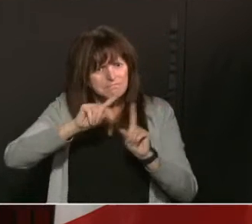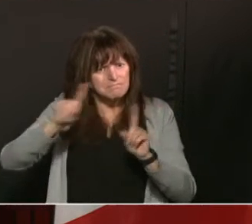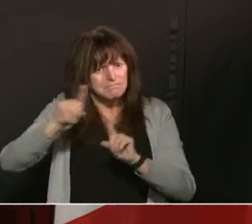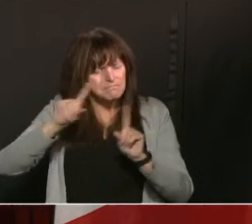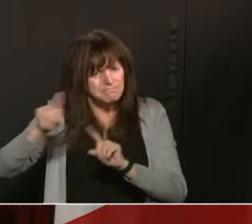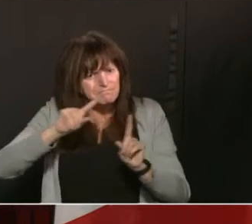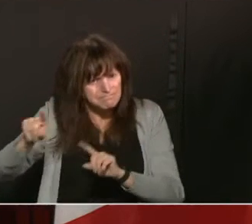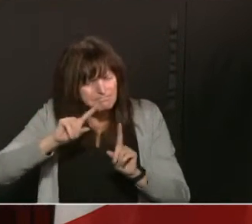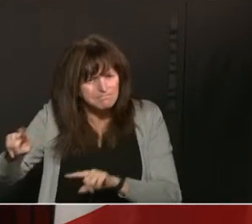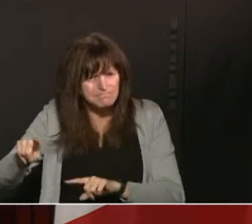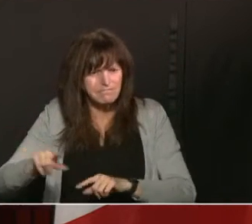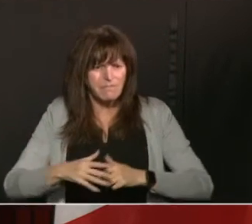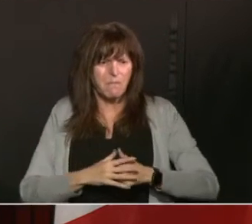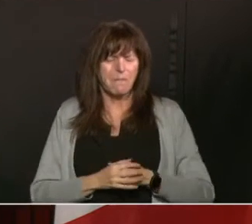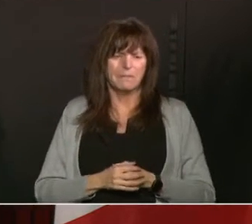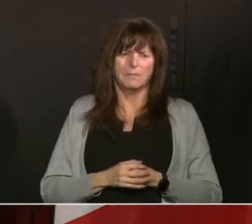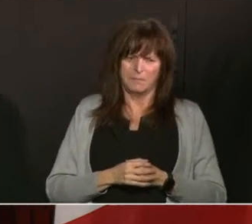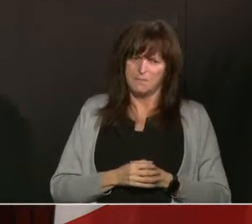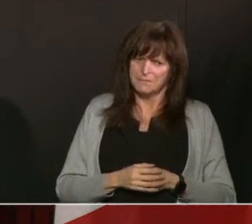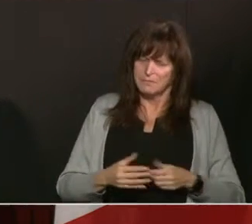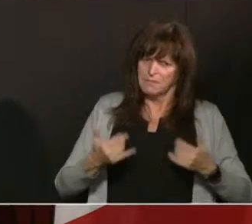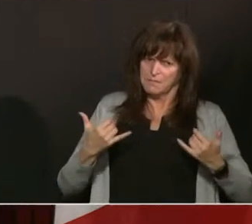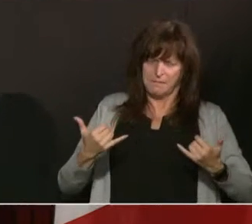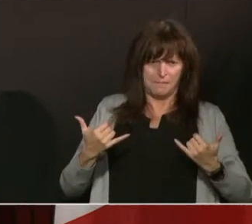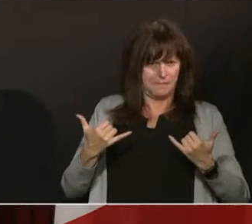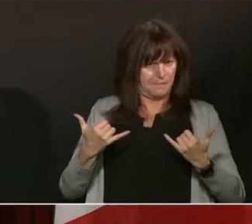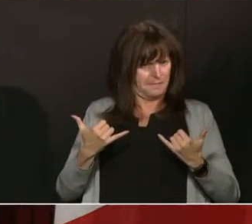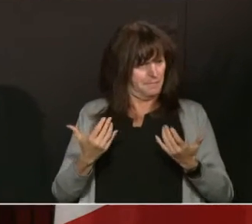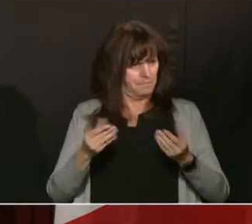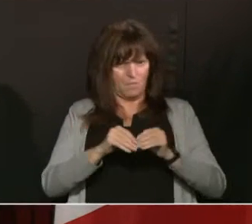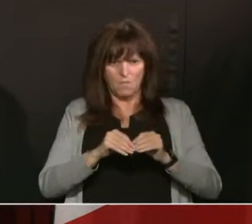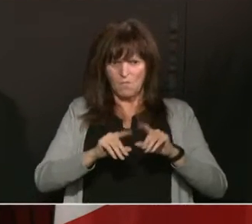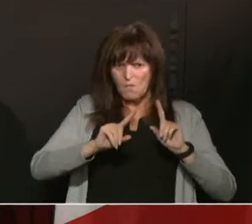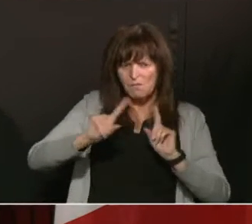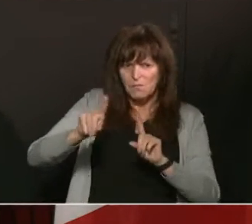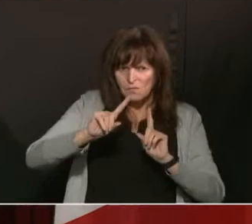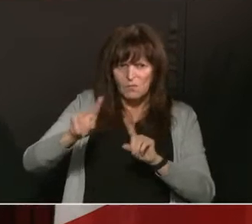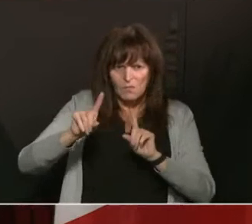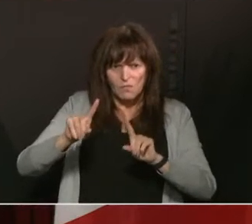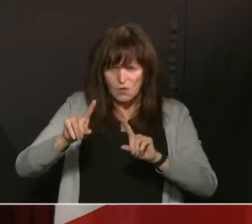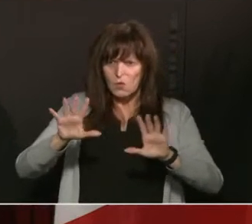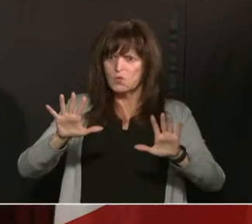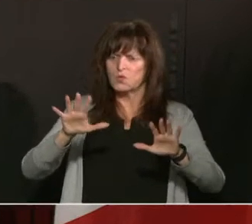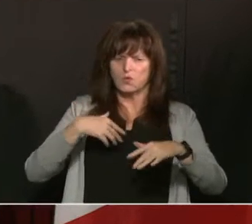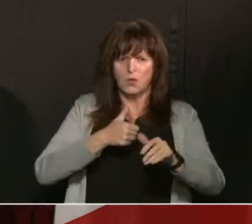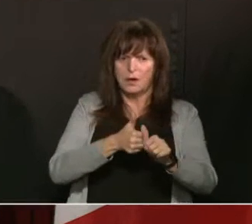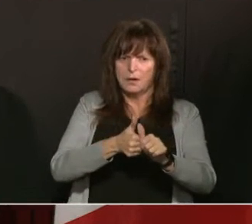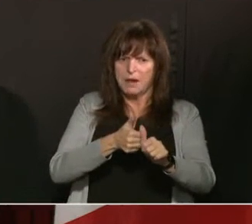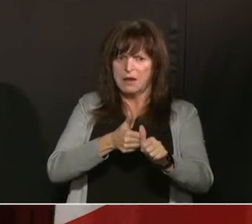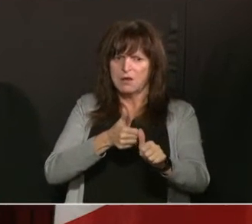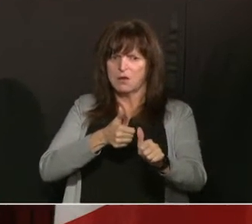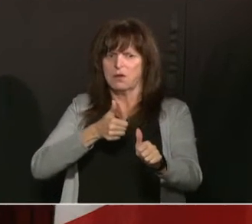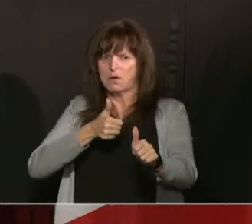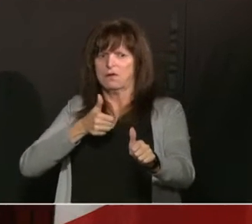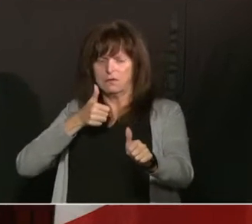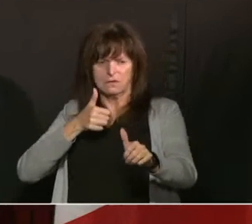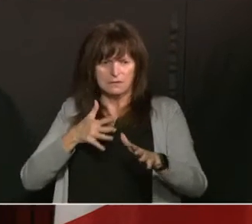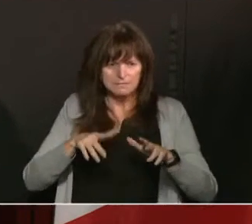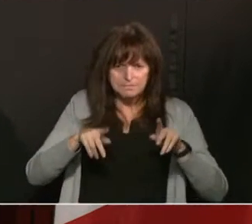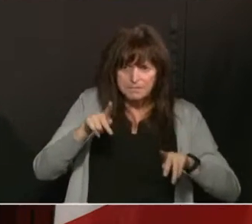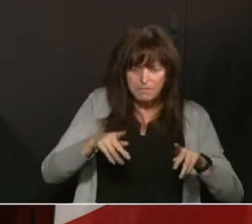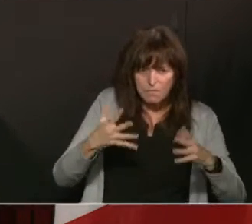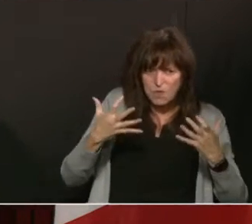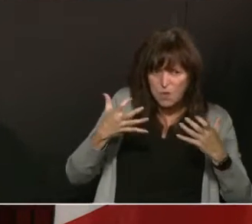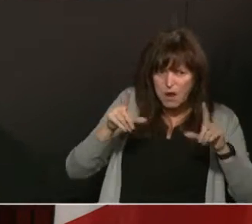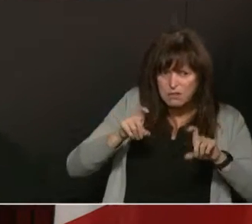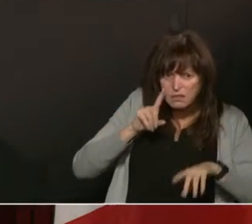more challenging to access timely testing, and individuals seeking test appointments may experience longer